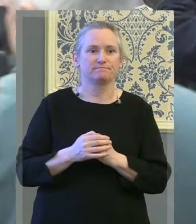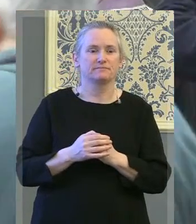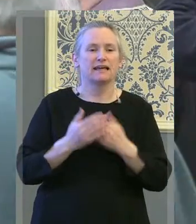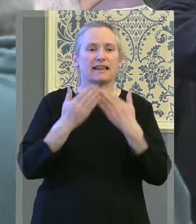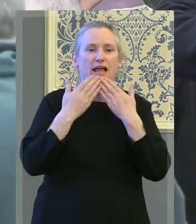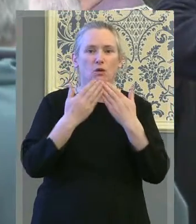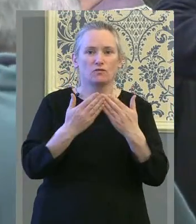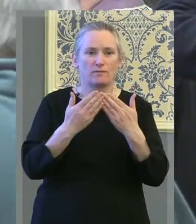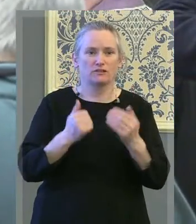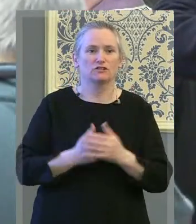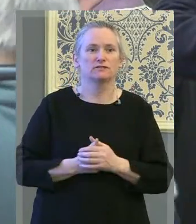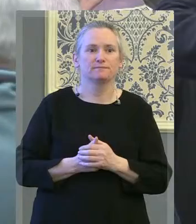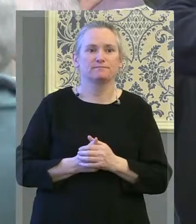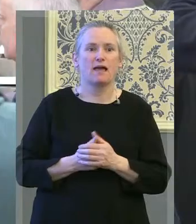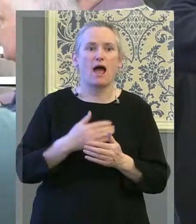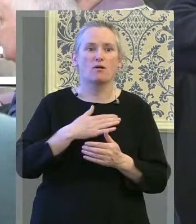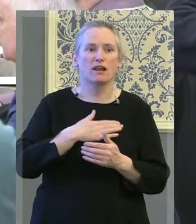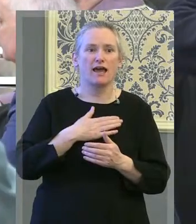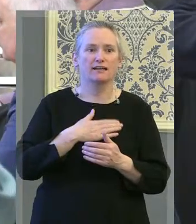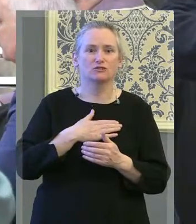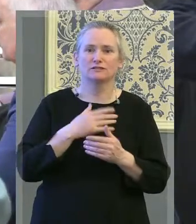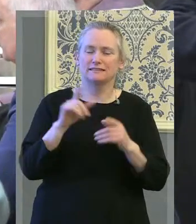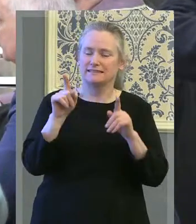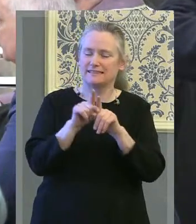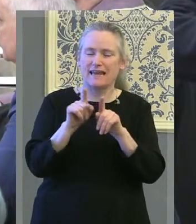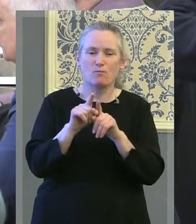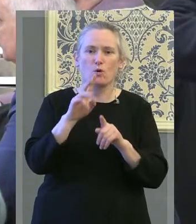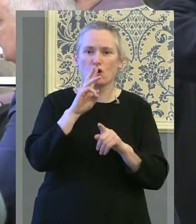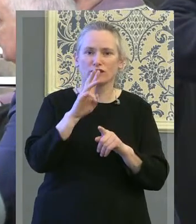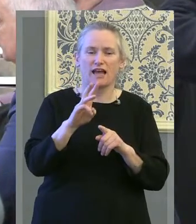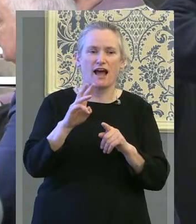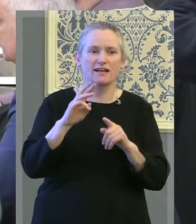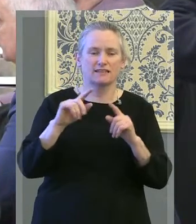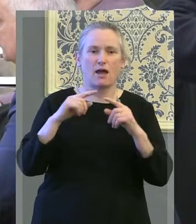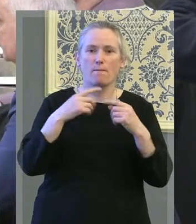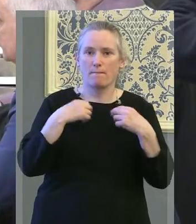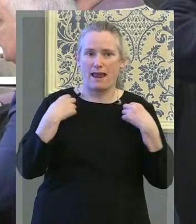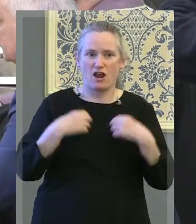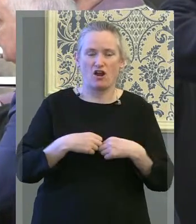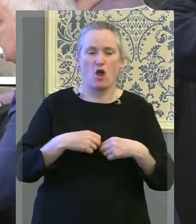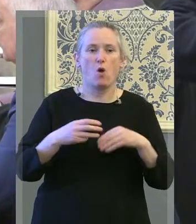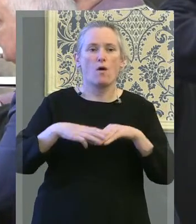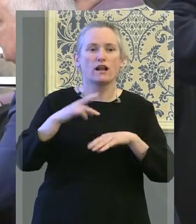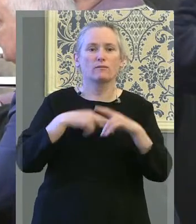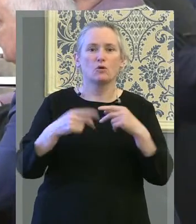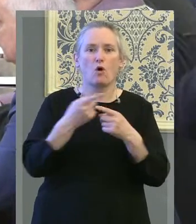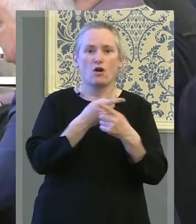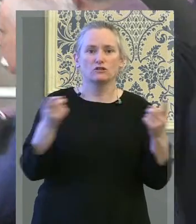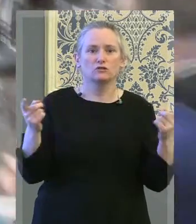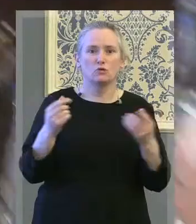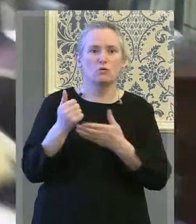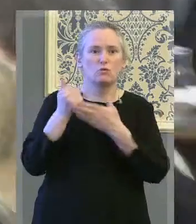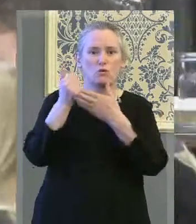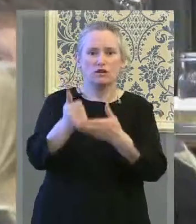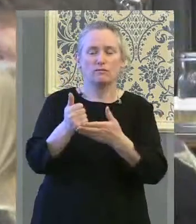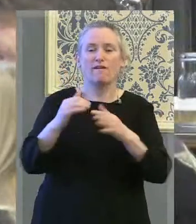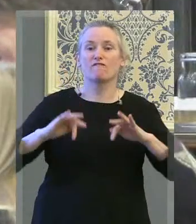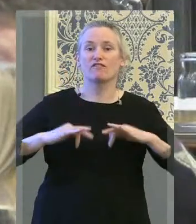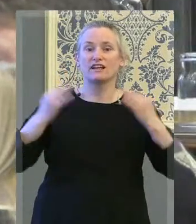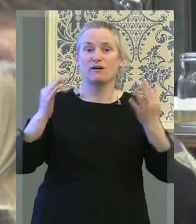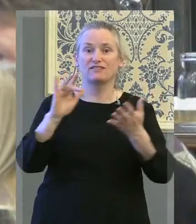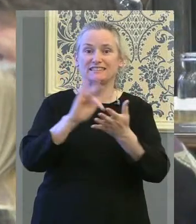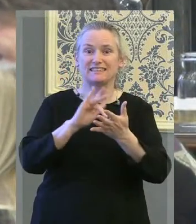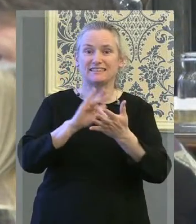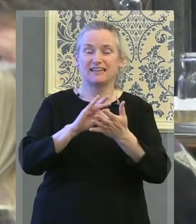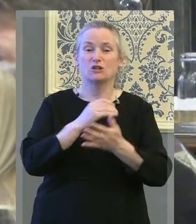Mayor Conway. I would like to echo the Mayor's comments and welcome you all today to the awarding of the Freedom of the